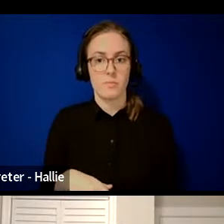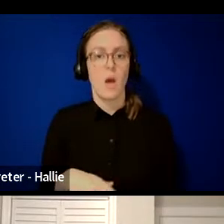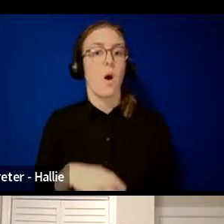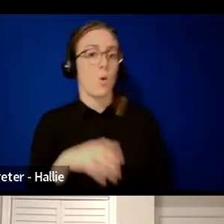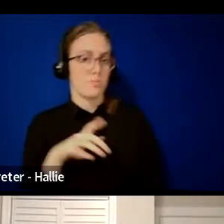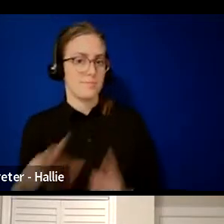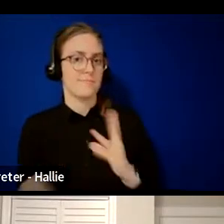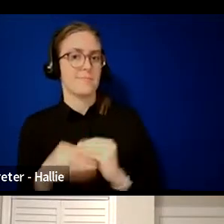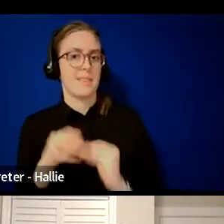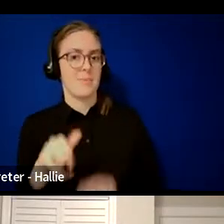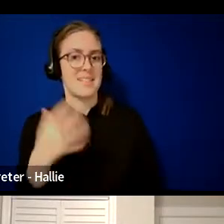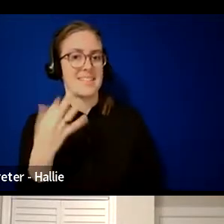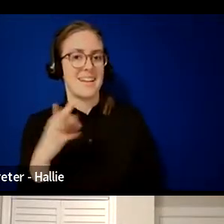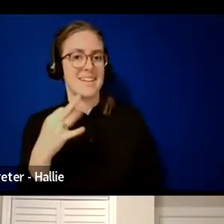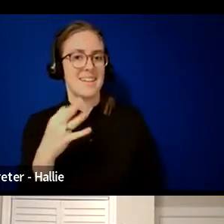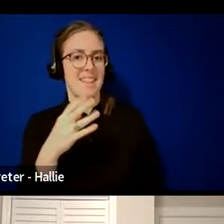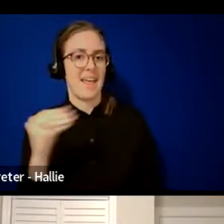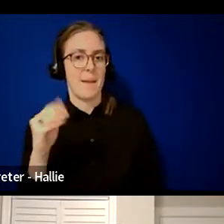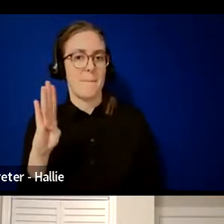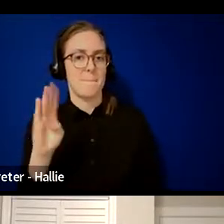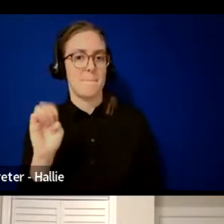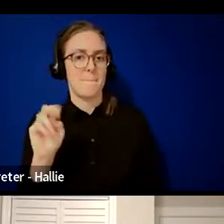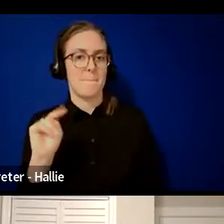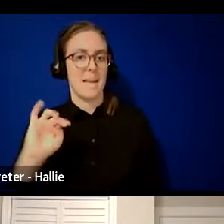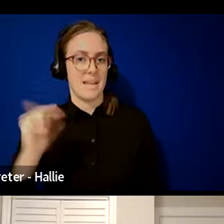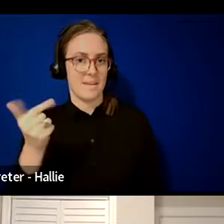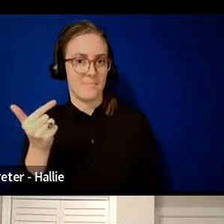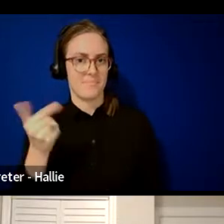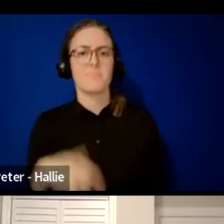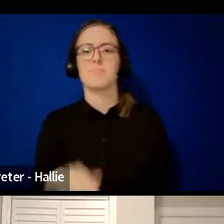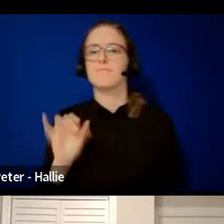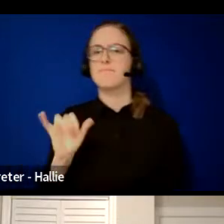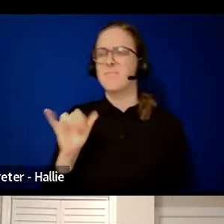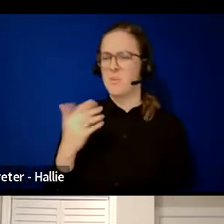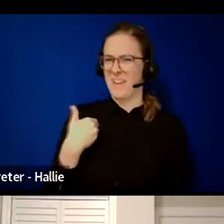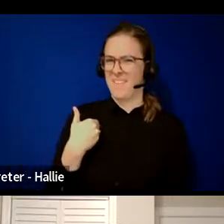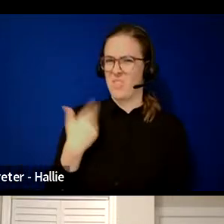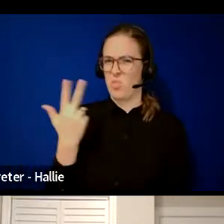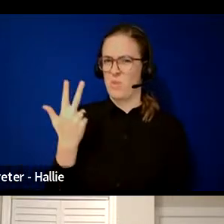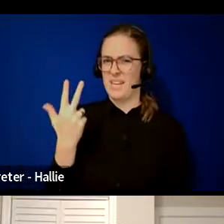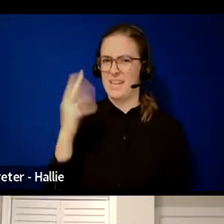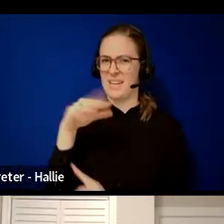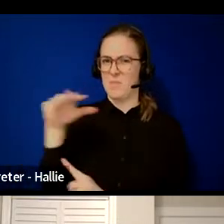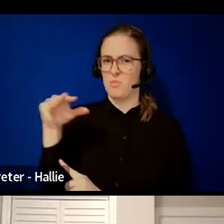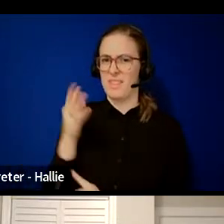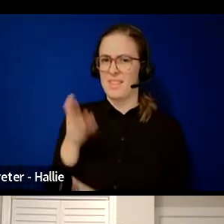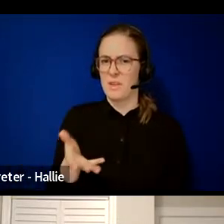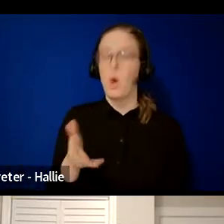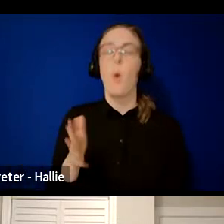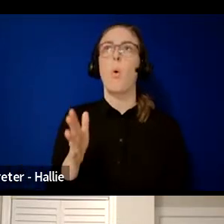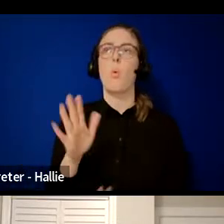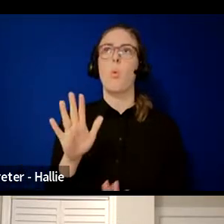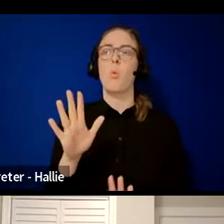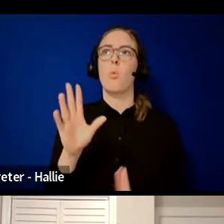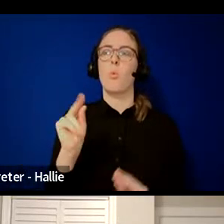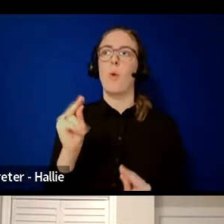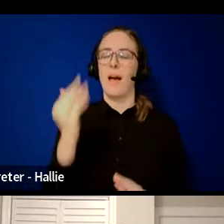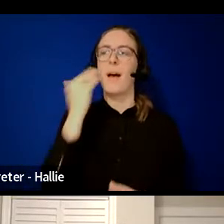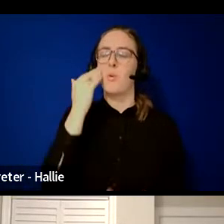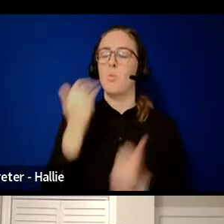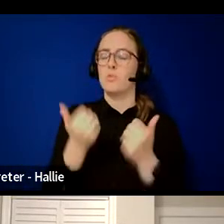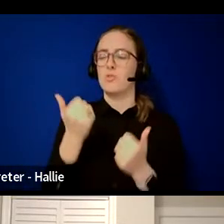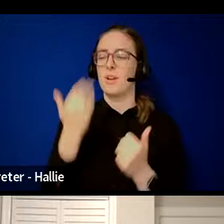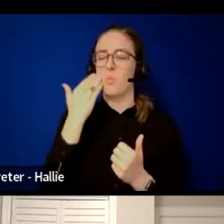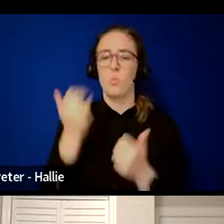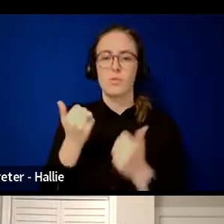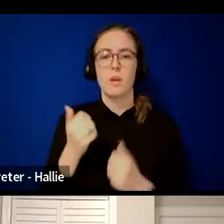Benning. Oh, okay. We have 3 of them there, so I'm not exactly sure which one. But I know which one they're talking about. I know which camera they're talking